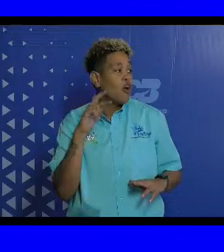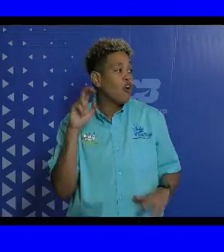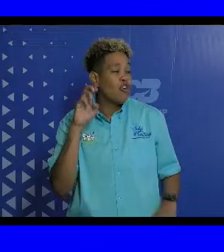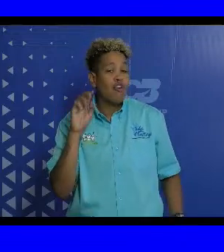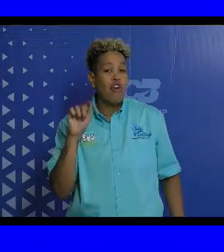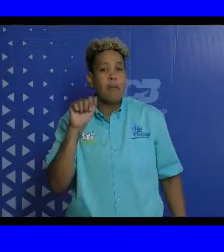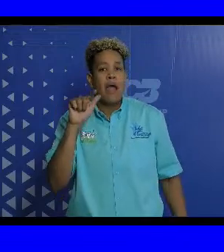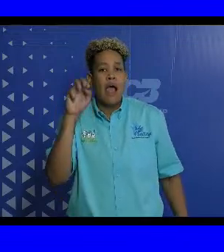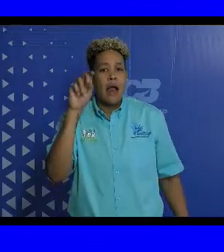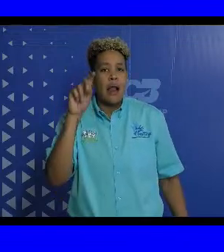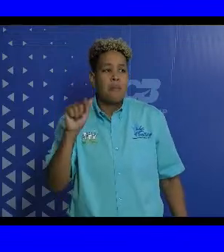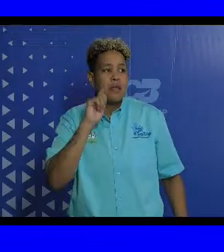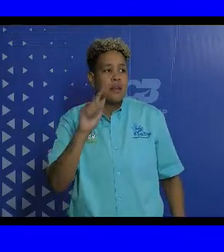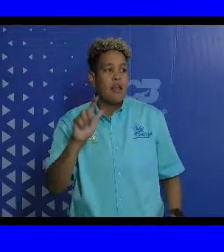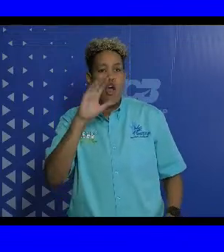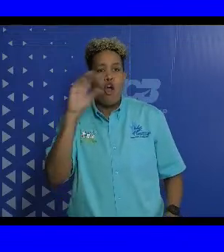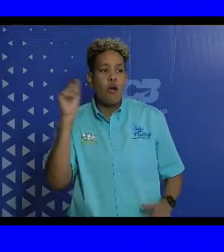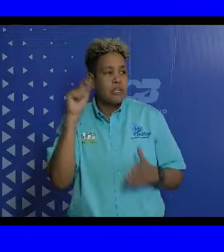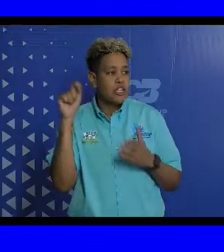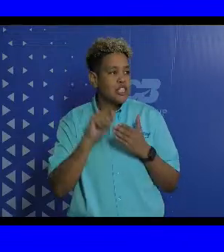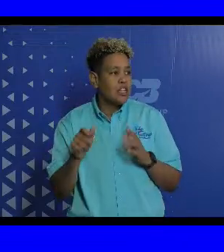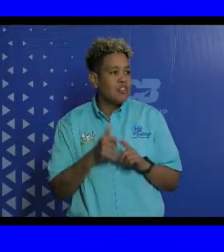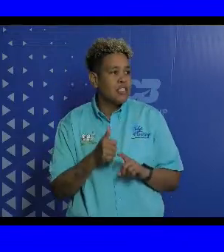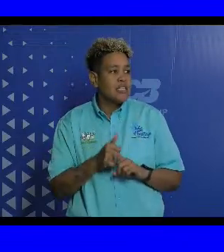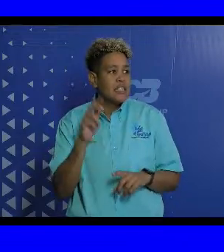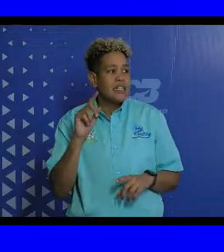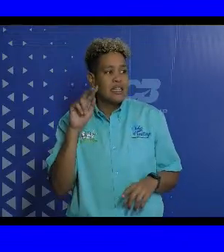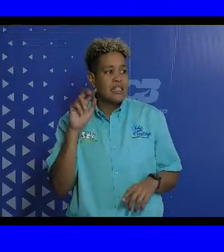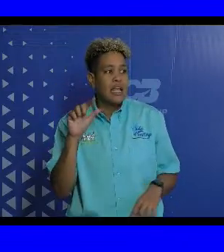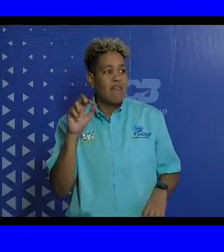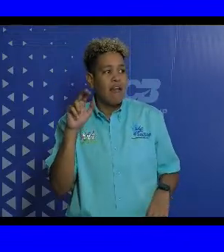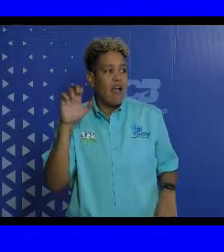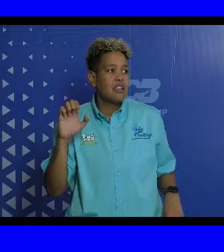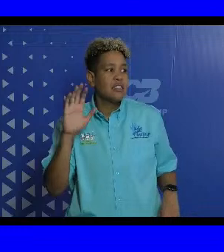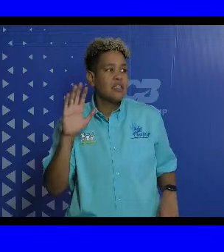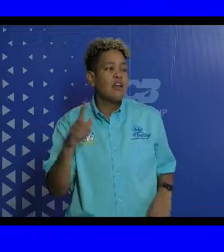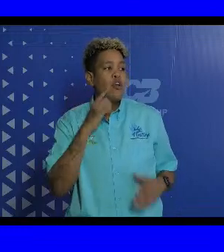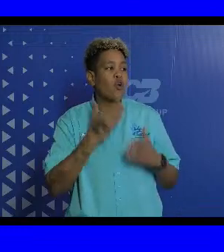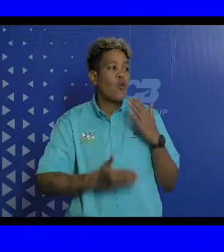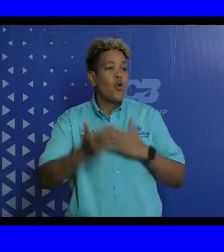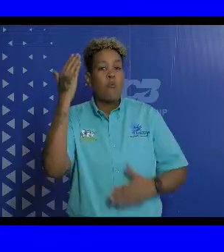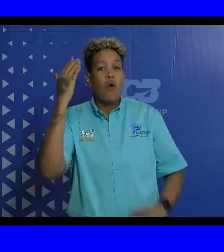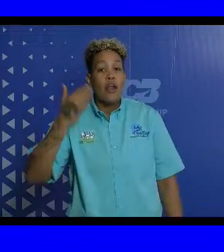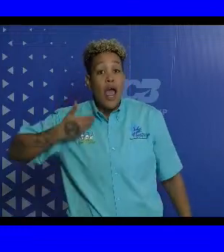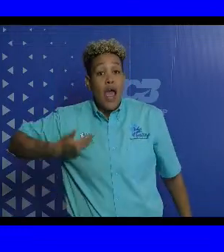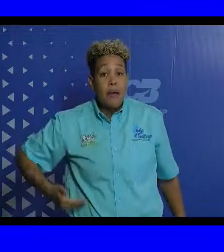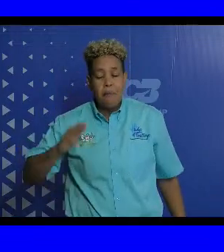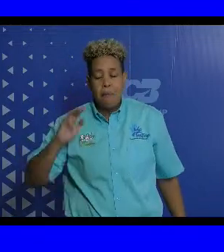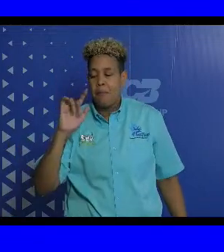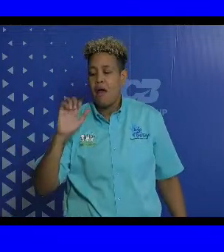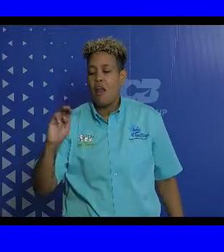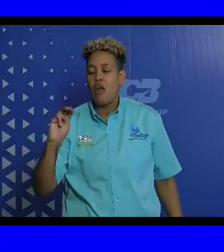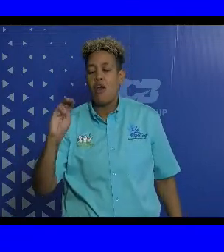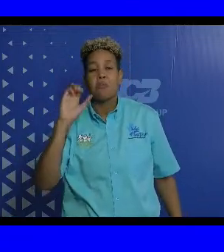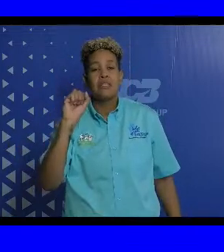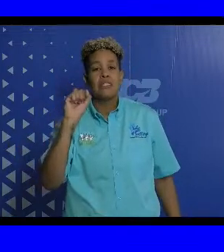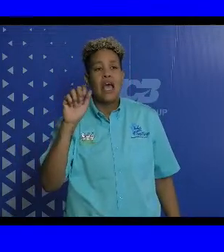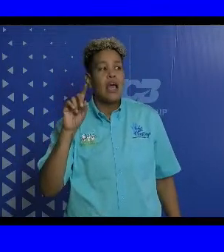Almeida, Corporate Secretary Dave Garcia. Good morning. I'm Malcolm